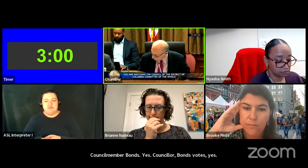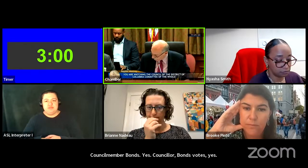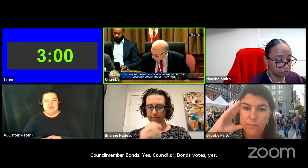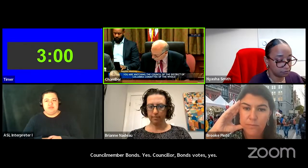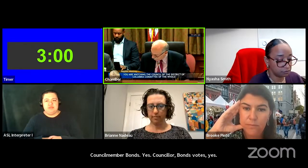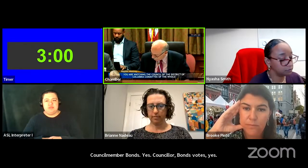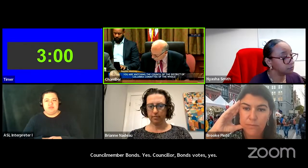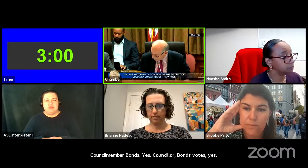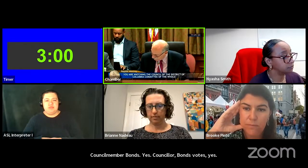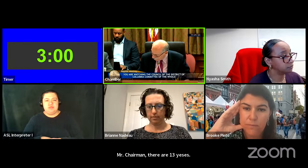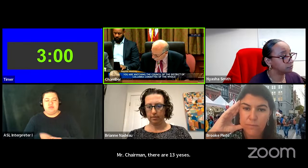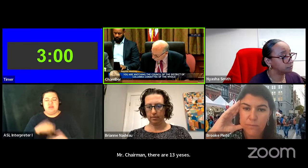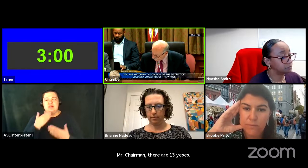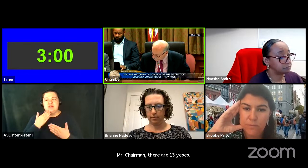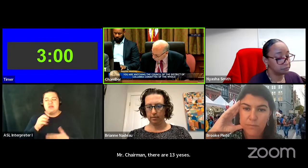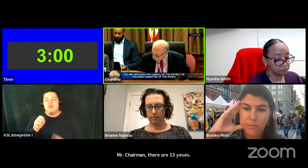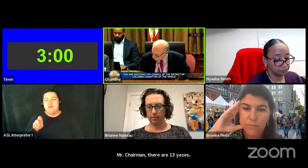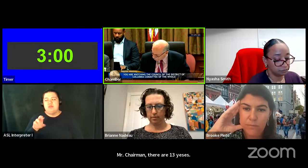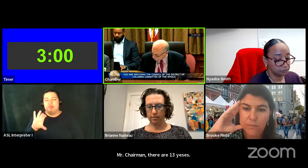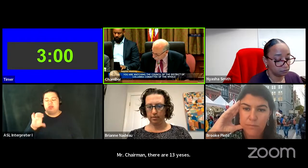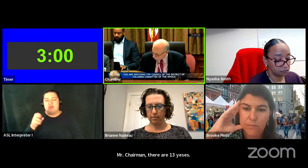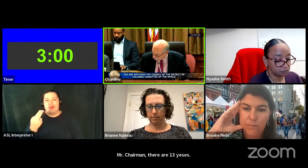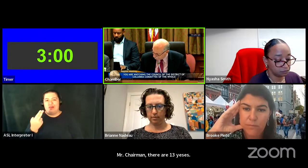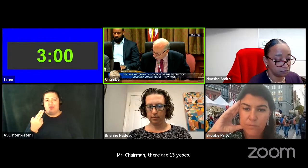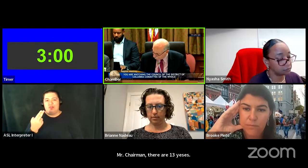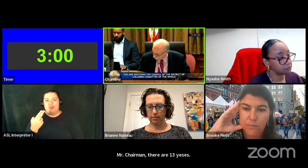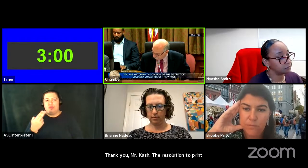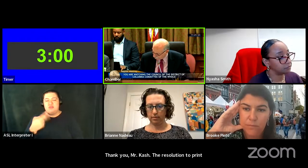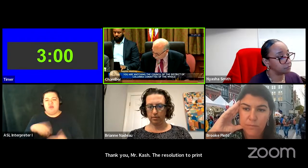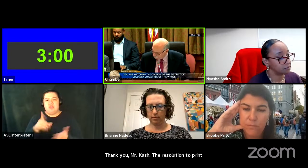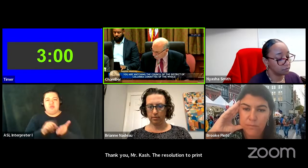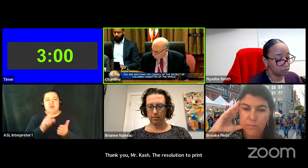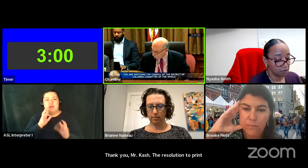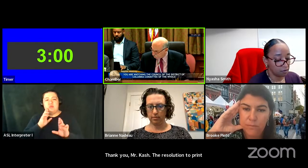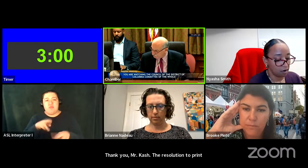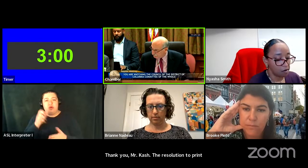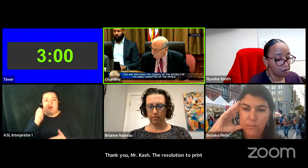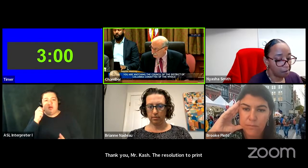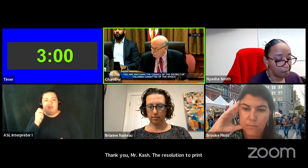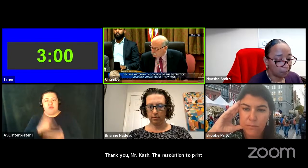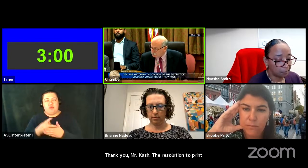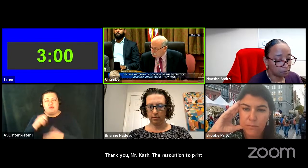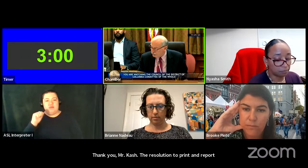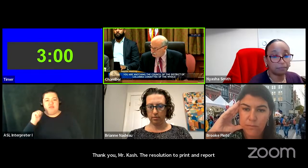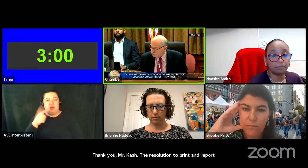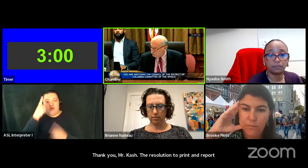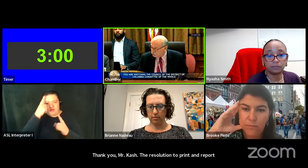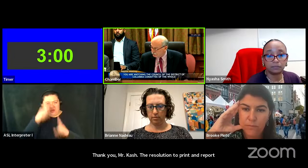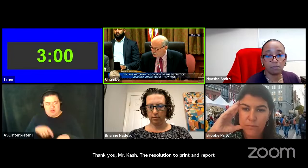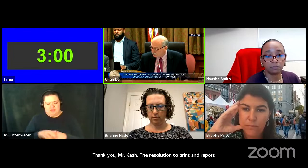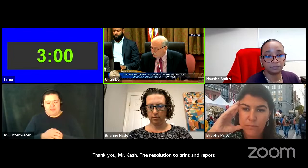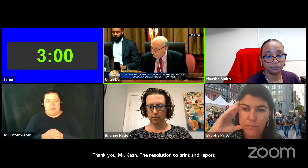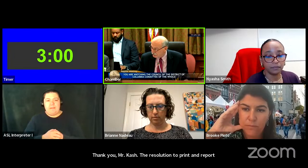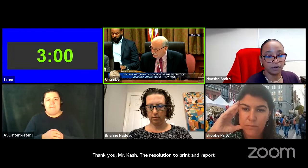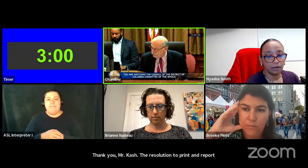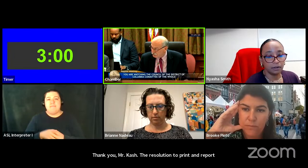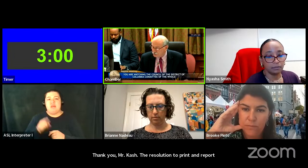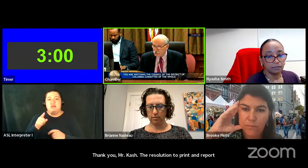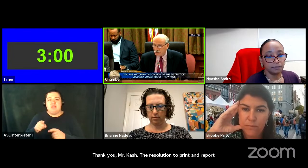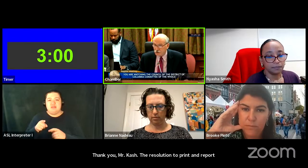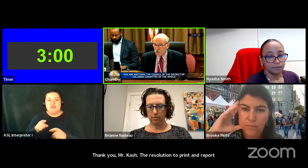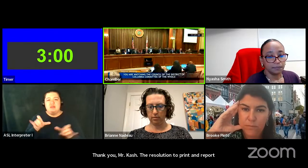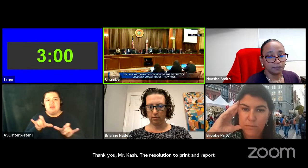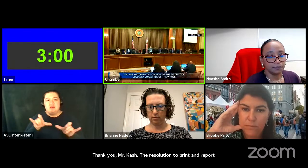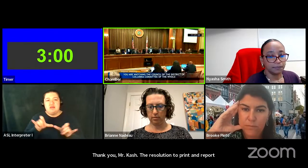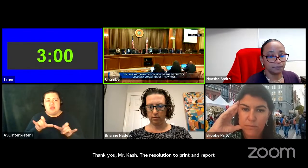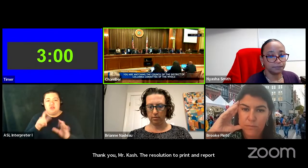Thank you, Mr. Cash. The resolution, the print and report are approved unanimously. Madam General Counsel, is the measure legally and technically